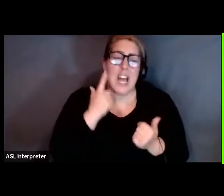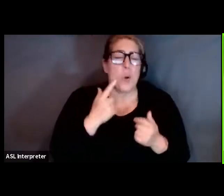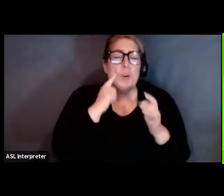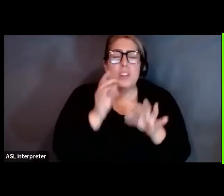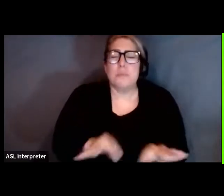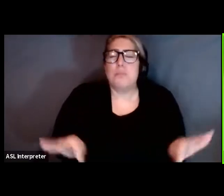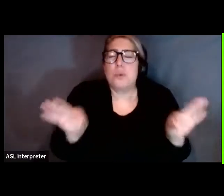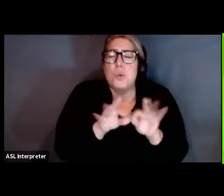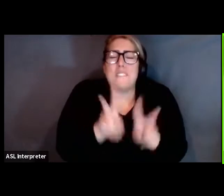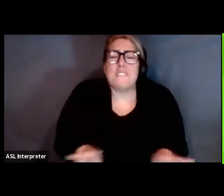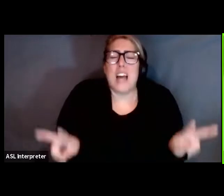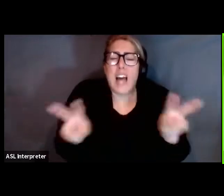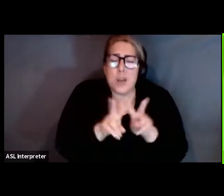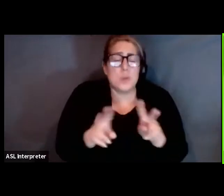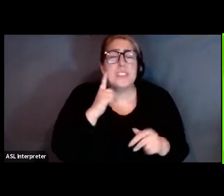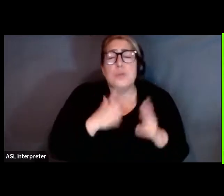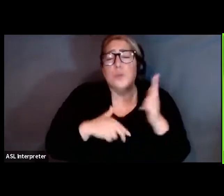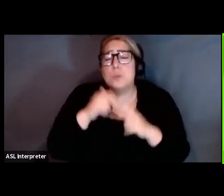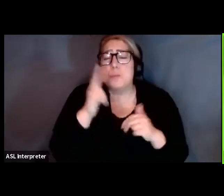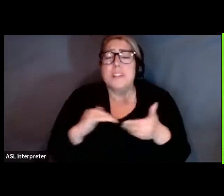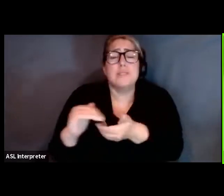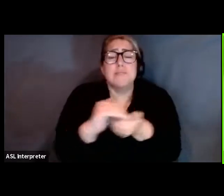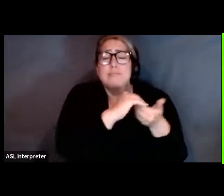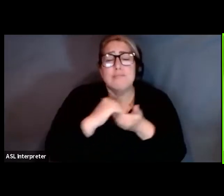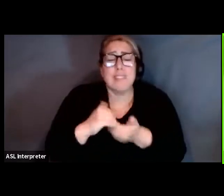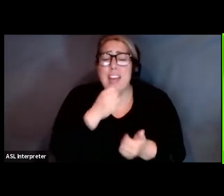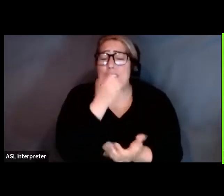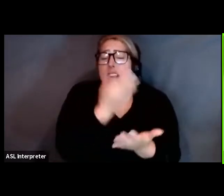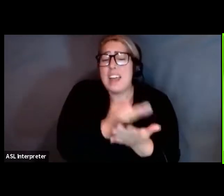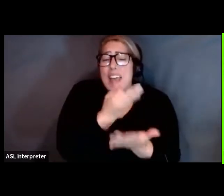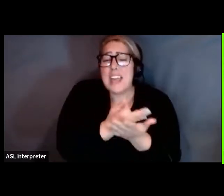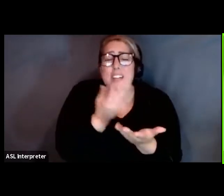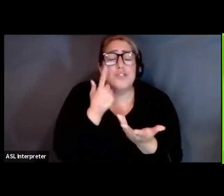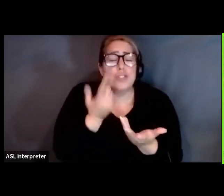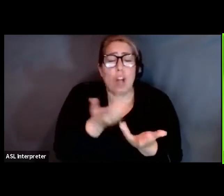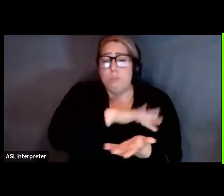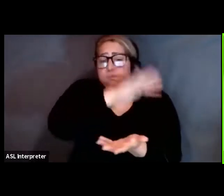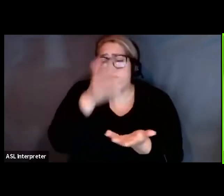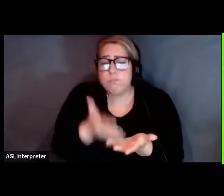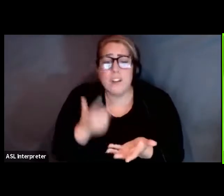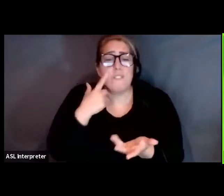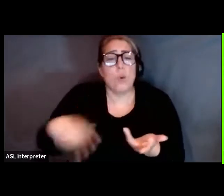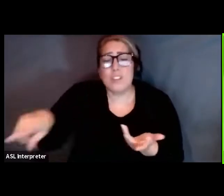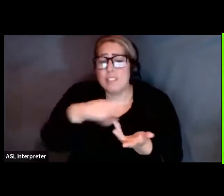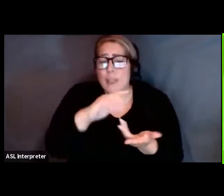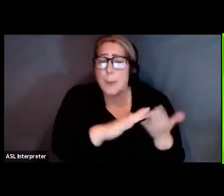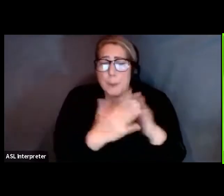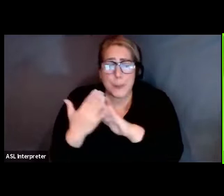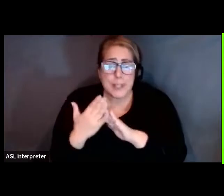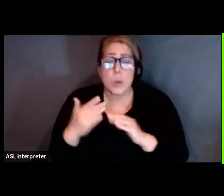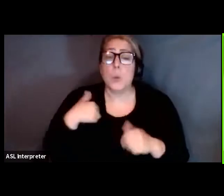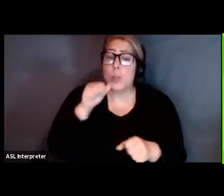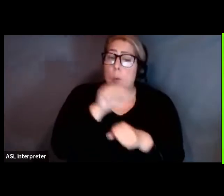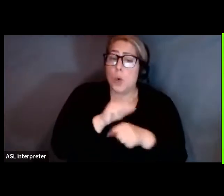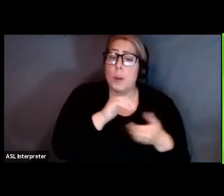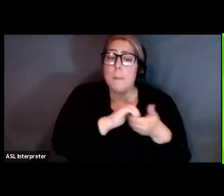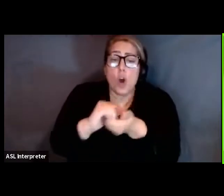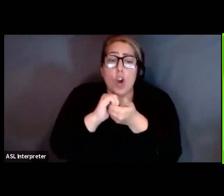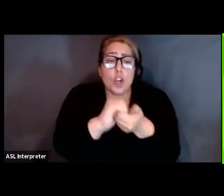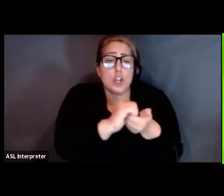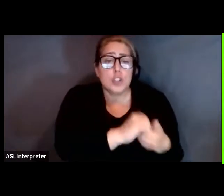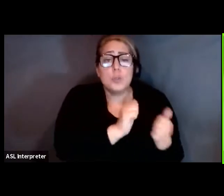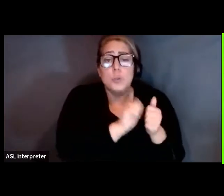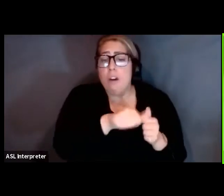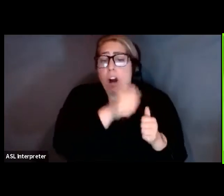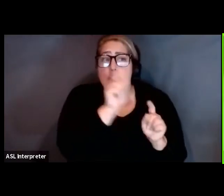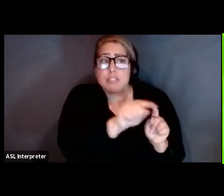of faithful leadership, and financial capacity. Our work in partnership with others aims to break the cycles of